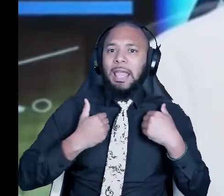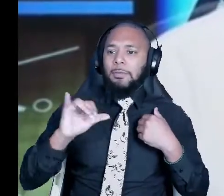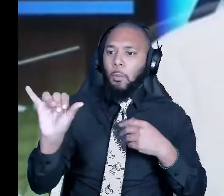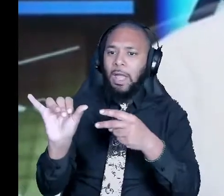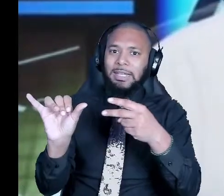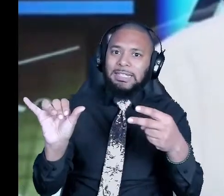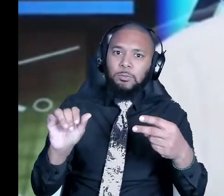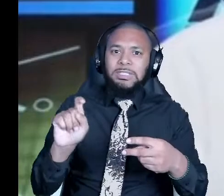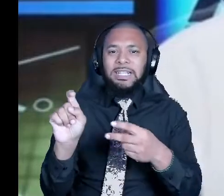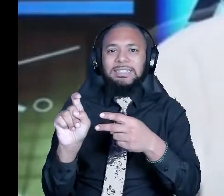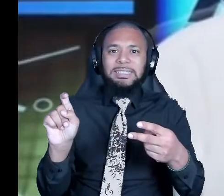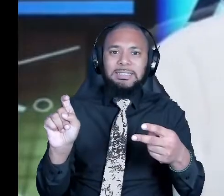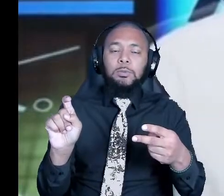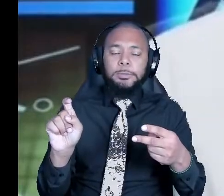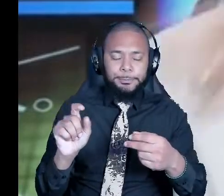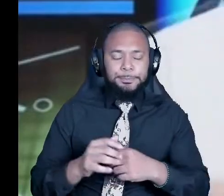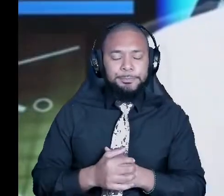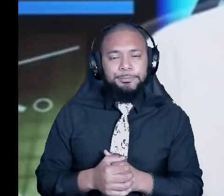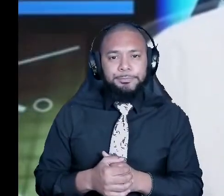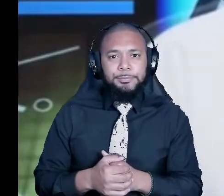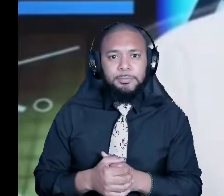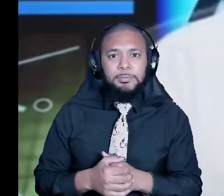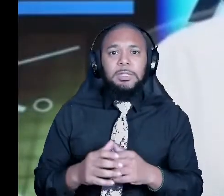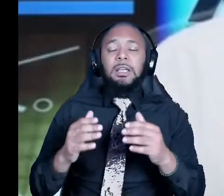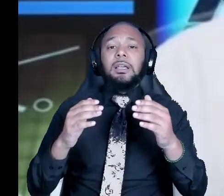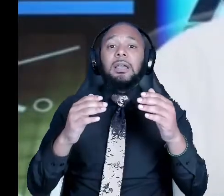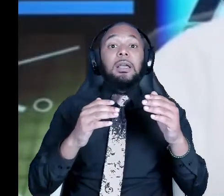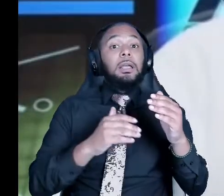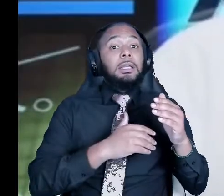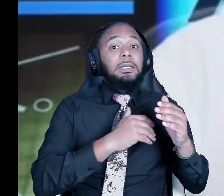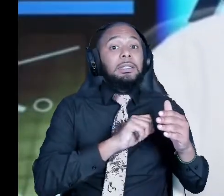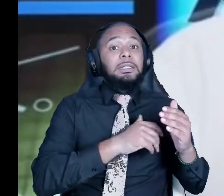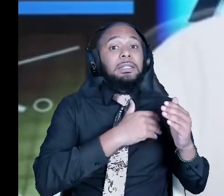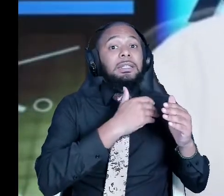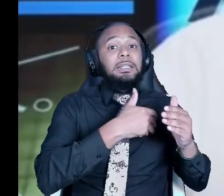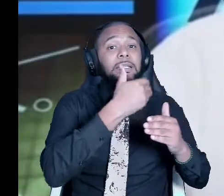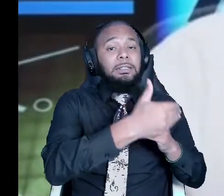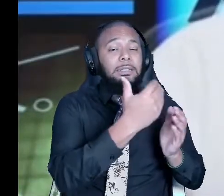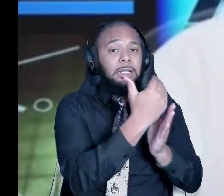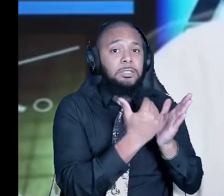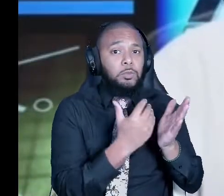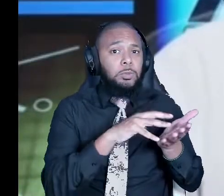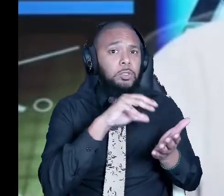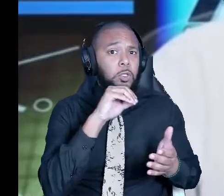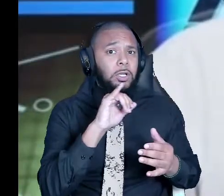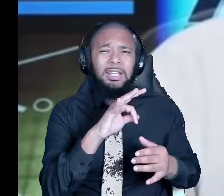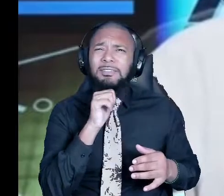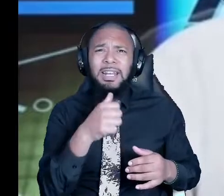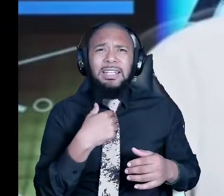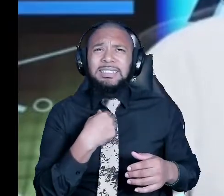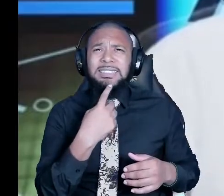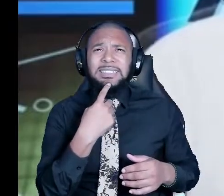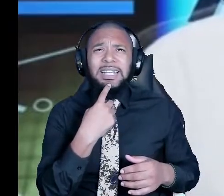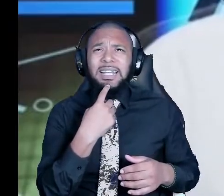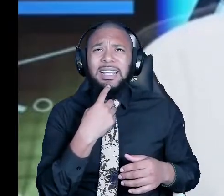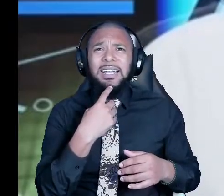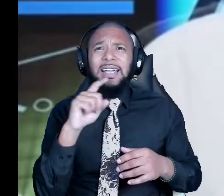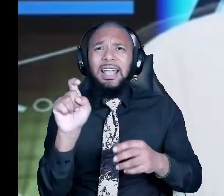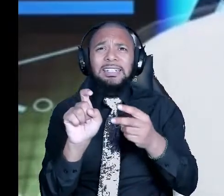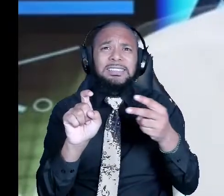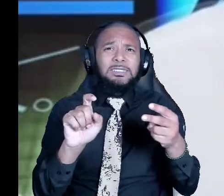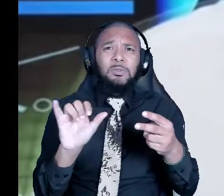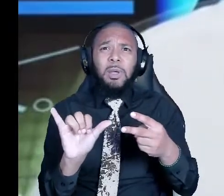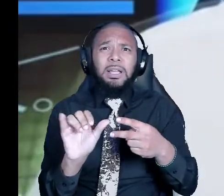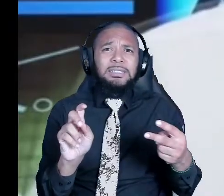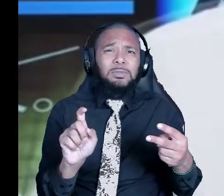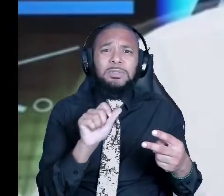x equals. And in the next lesson, we'll learn what do you do if that's not the case. But if one of my equations